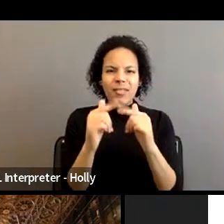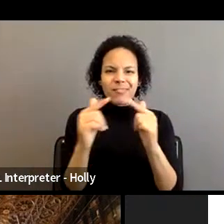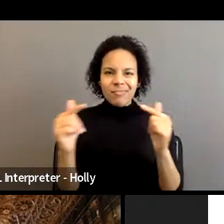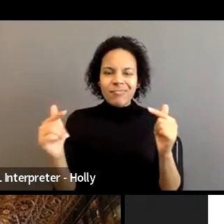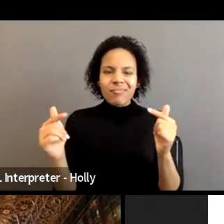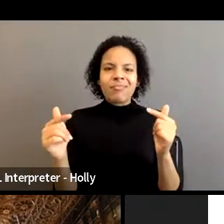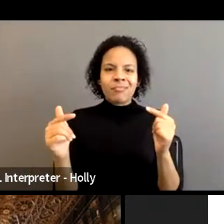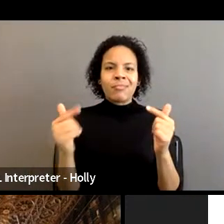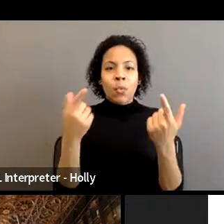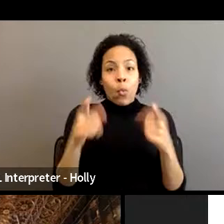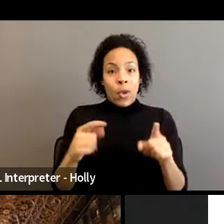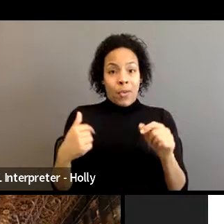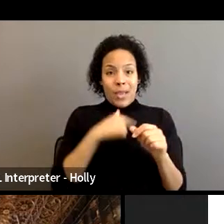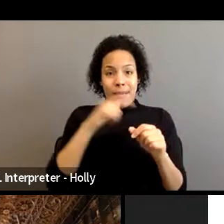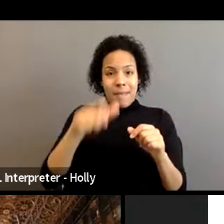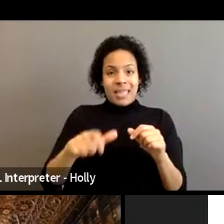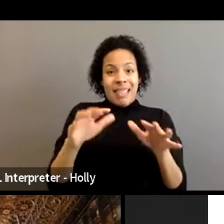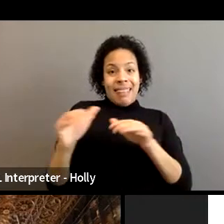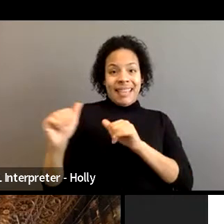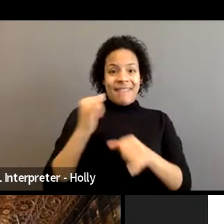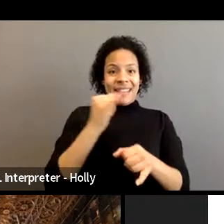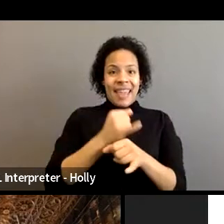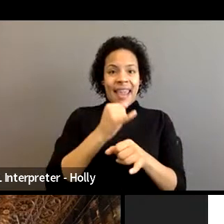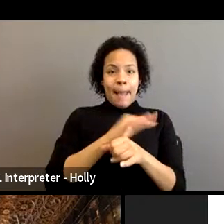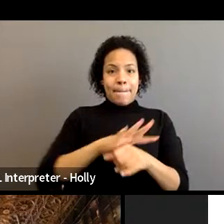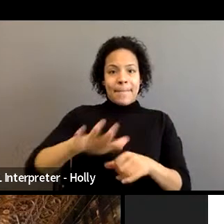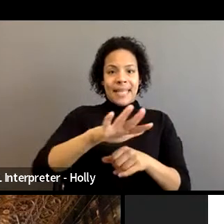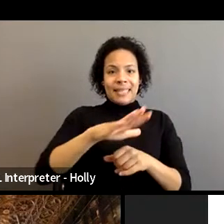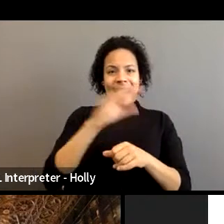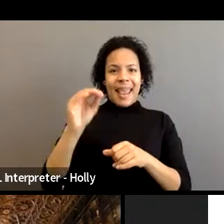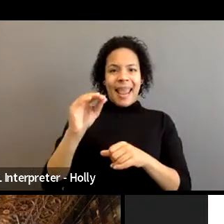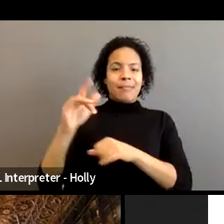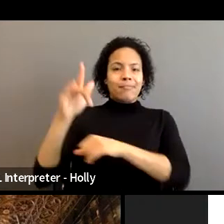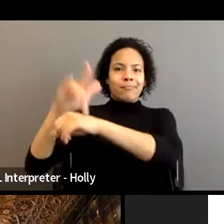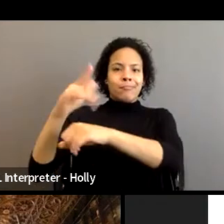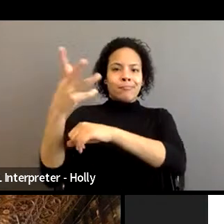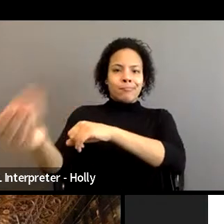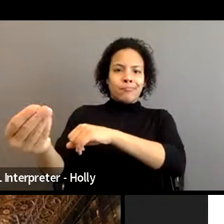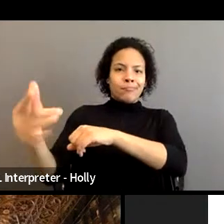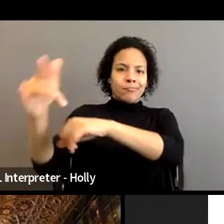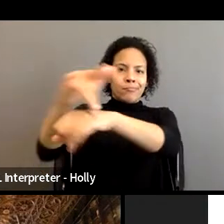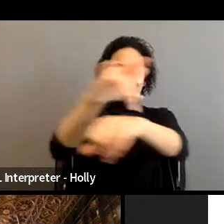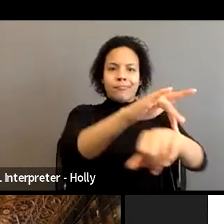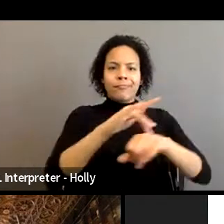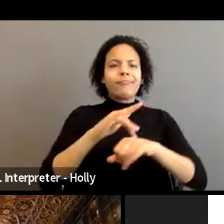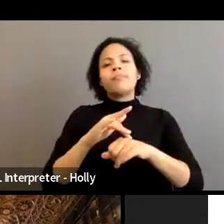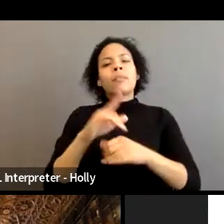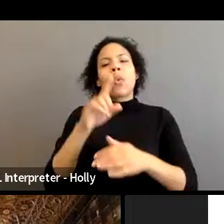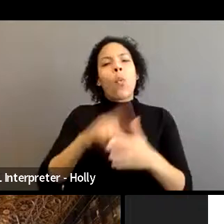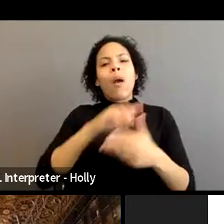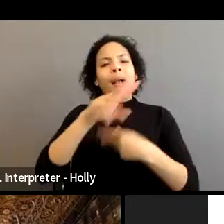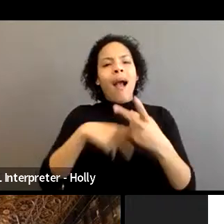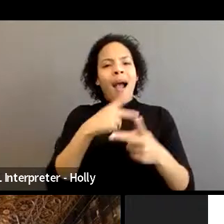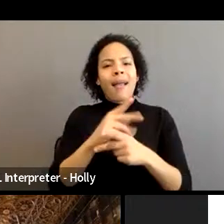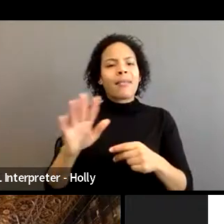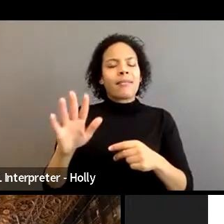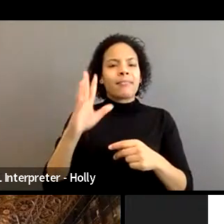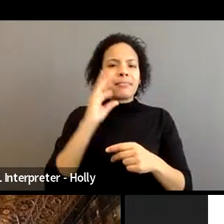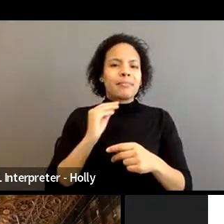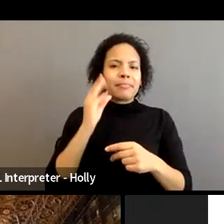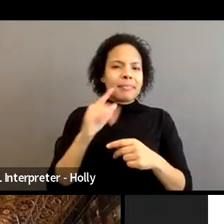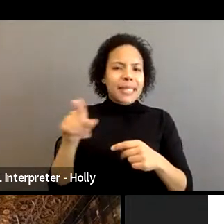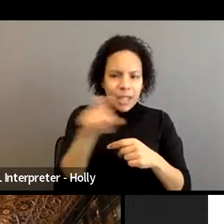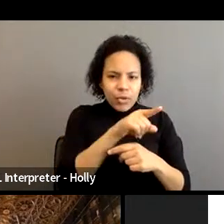spaces, you know, has there been any connection with community? And you can talk about, you know,